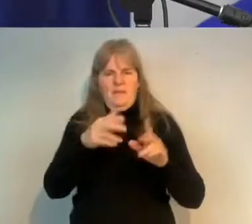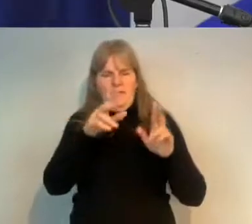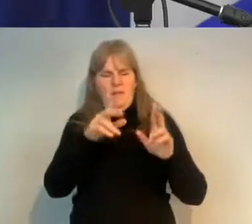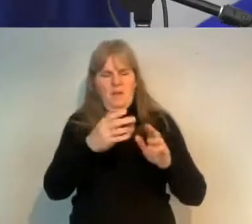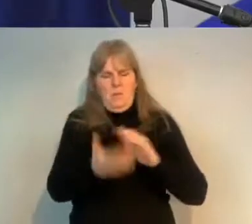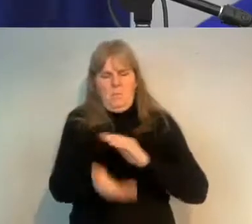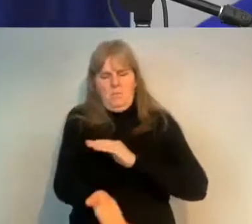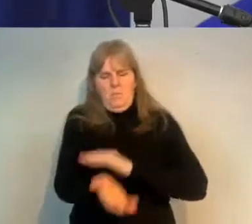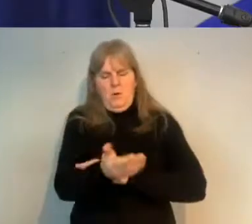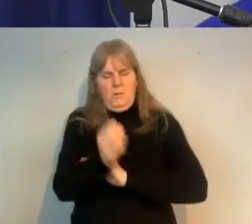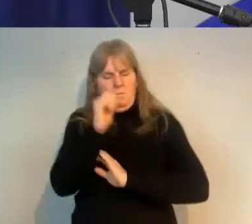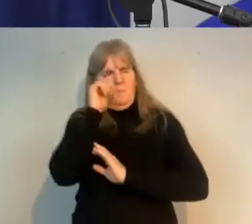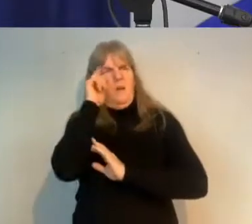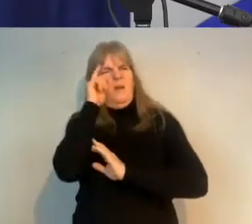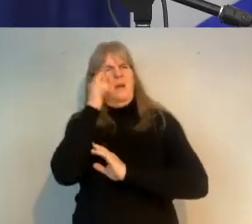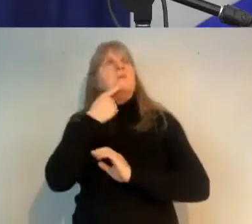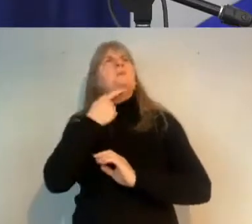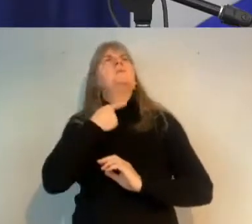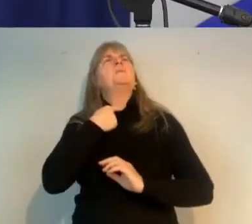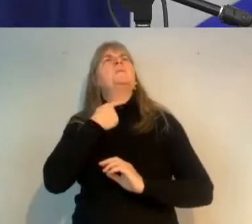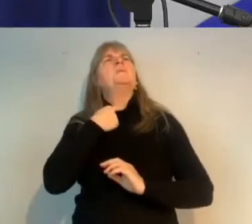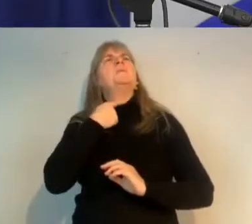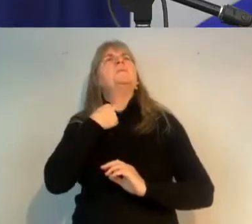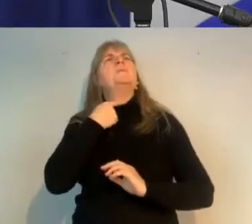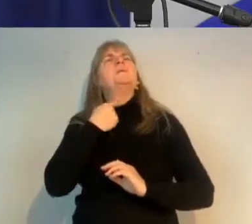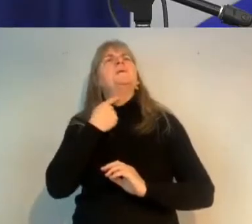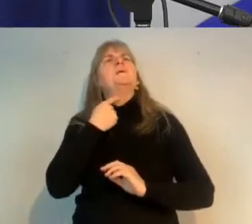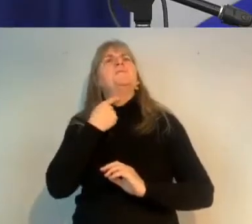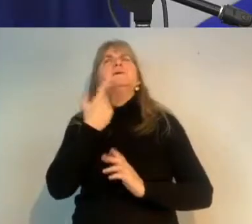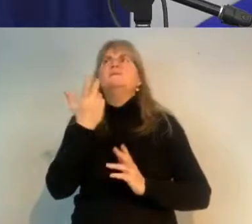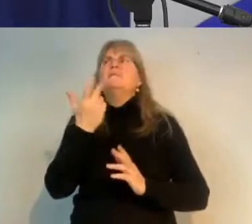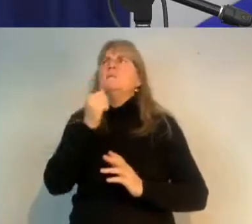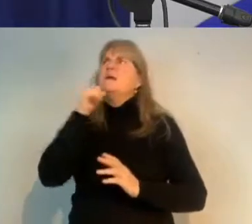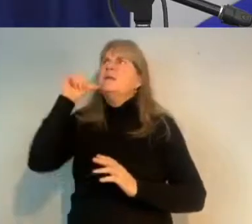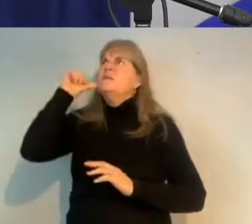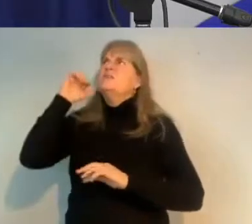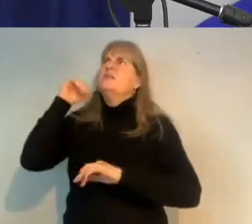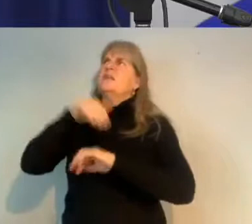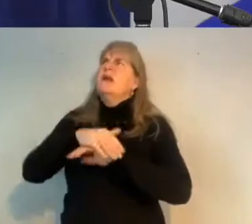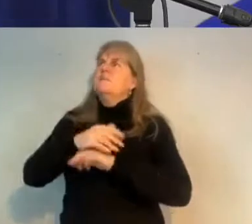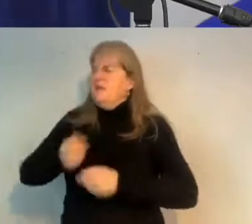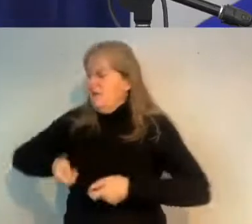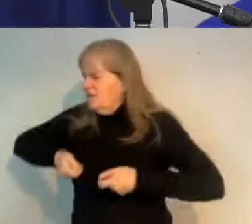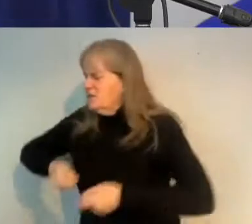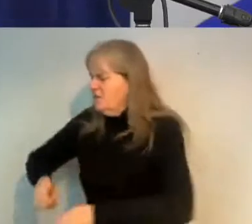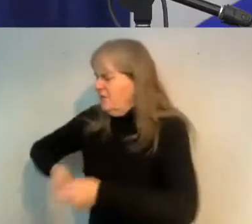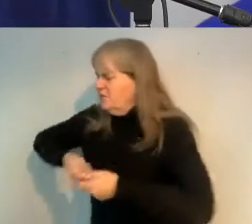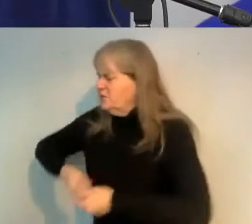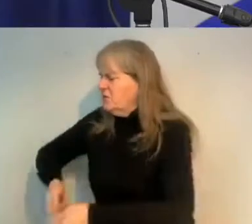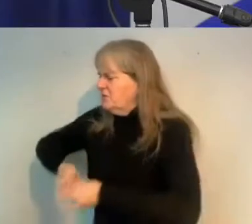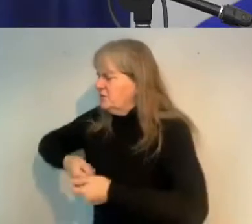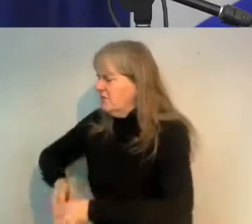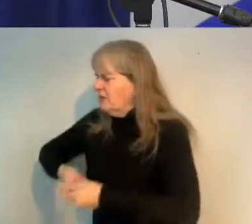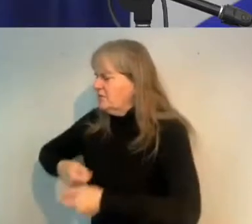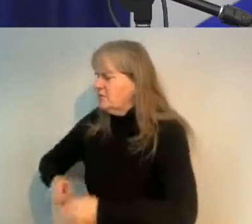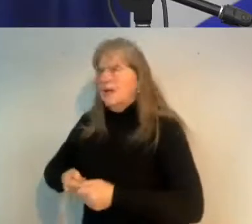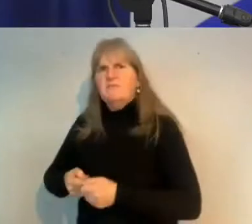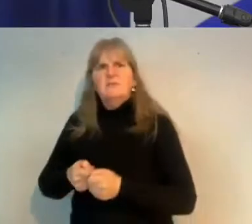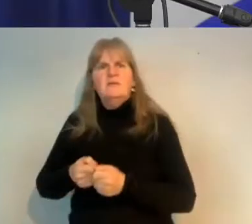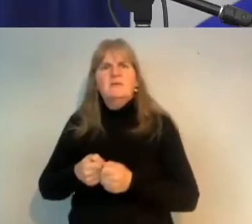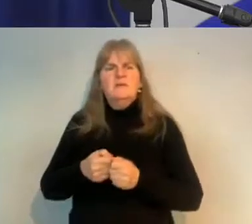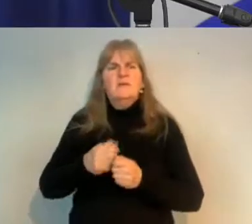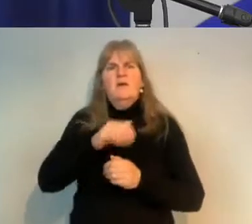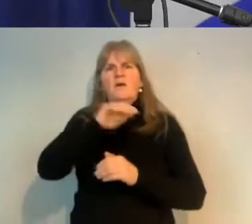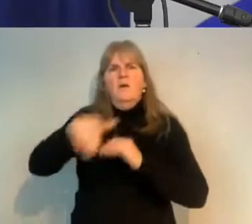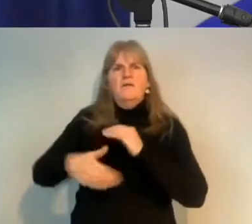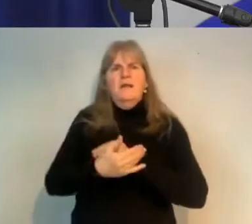morning, they have a sore throat, but they were out shoveling the driveway last night, and every day after they shovel the driveway, they get a sore throat.